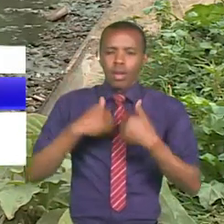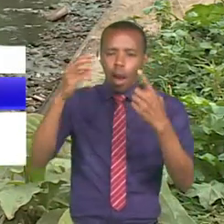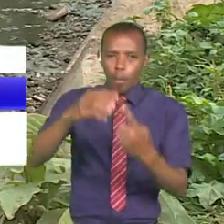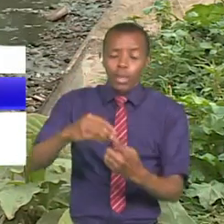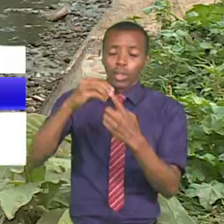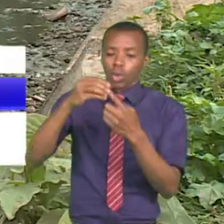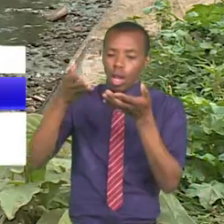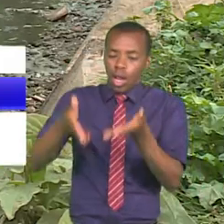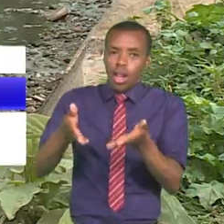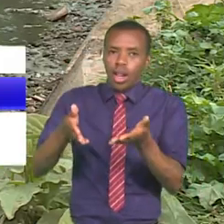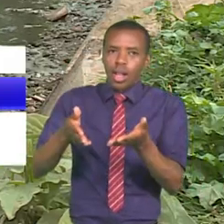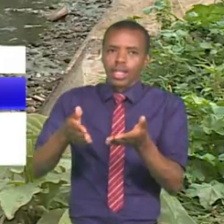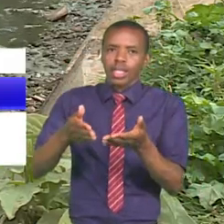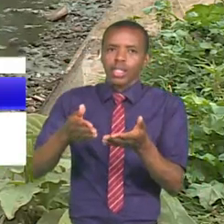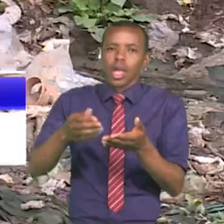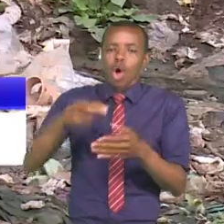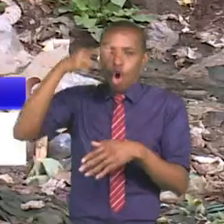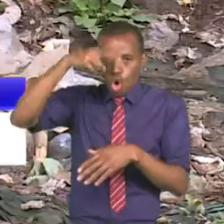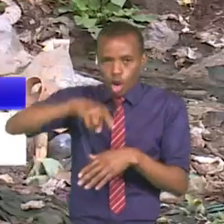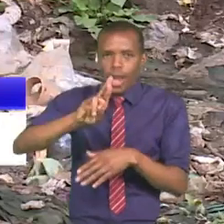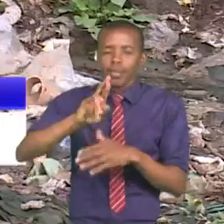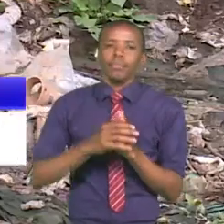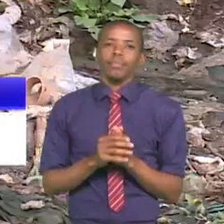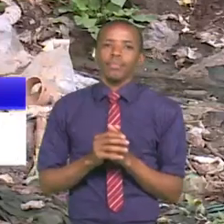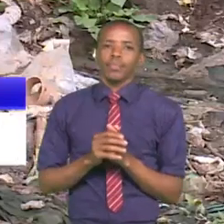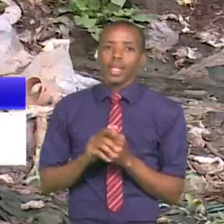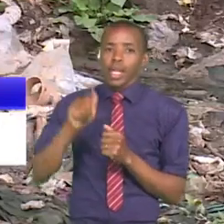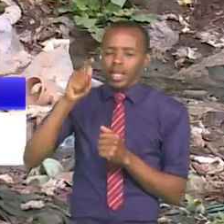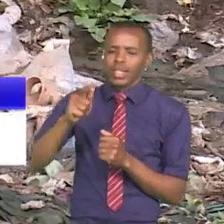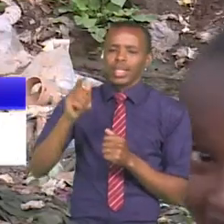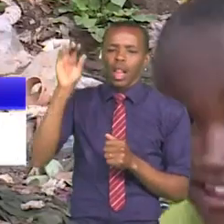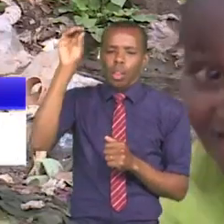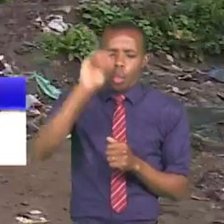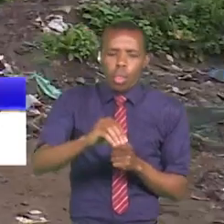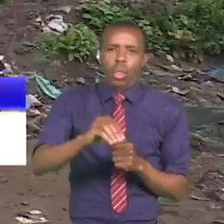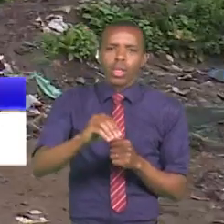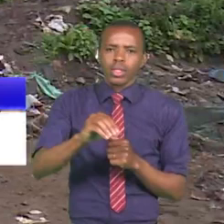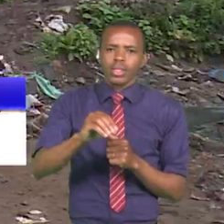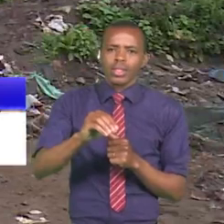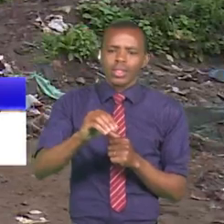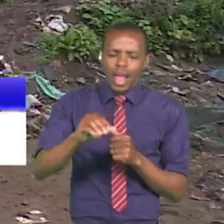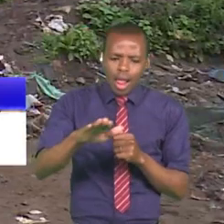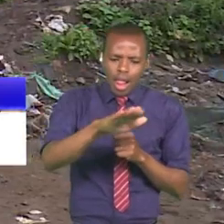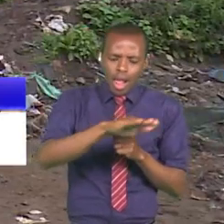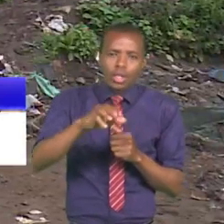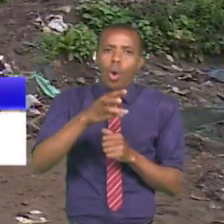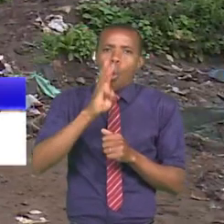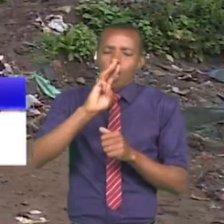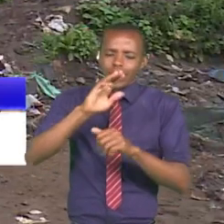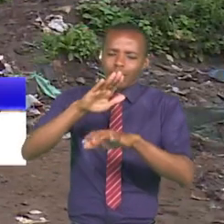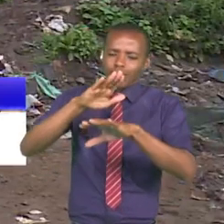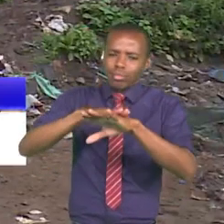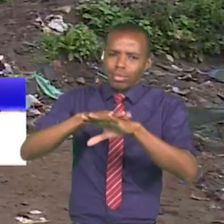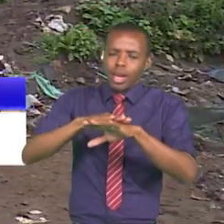particularly here in Rongai. This heap of garbage sits on a once wetland area,